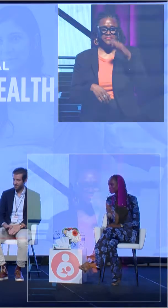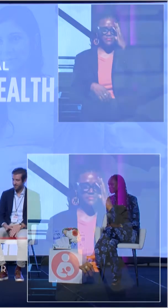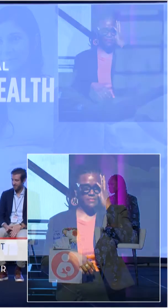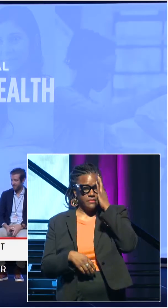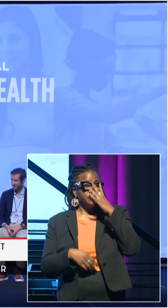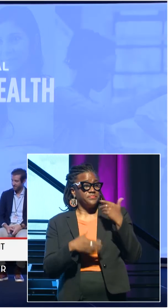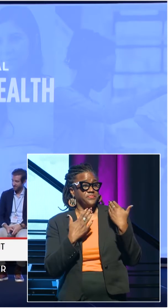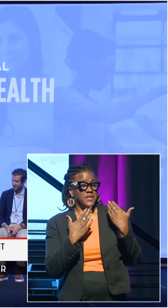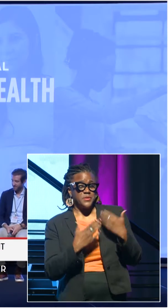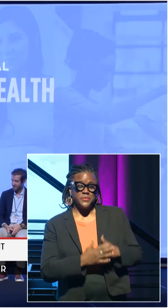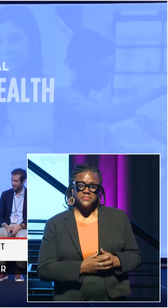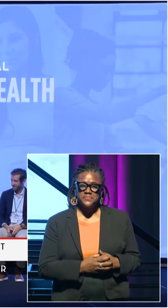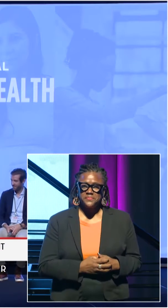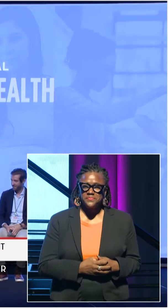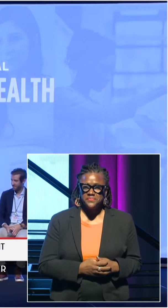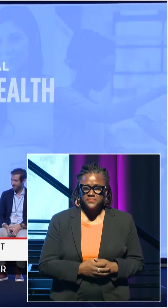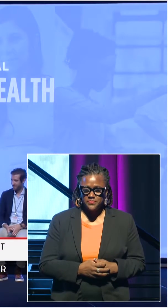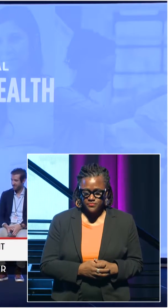Thank you.